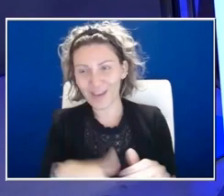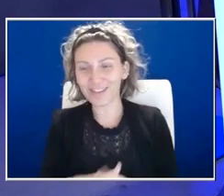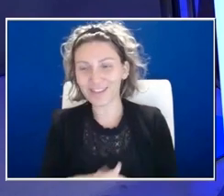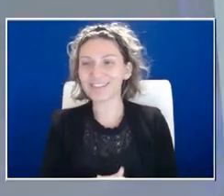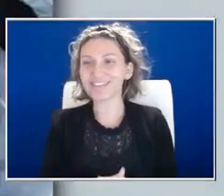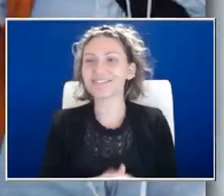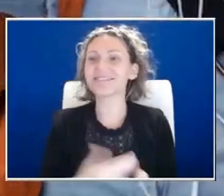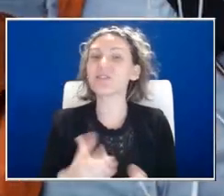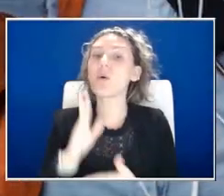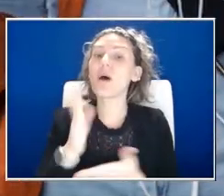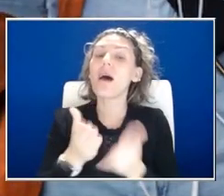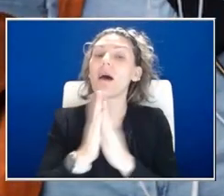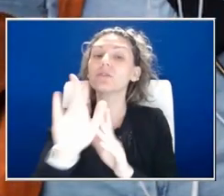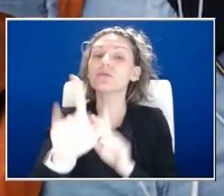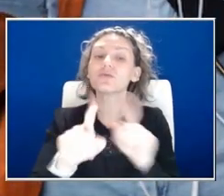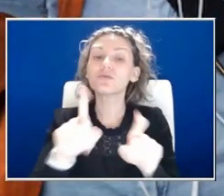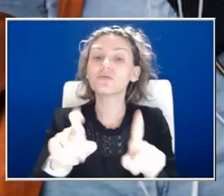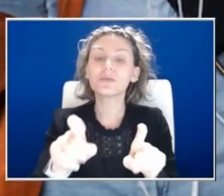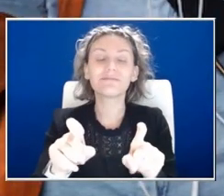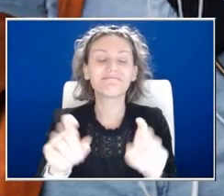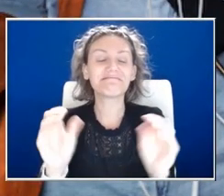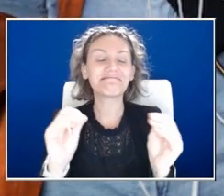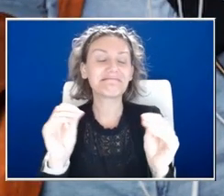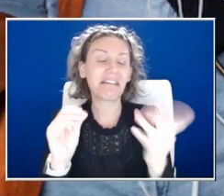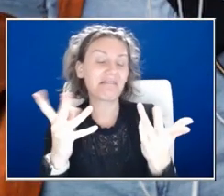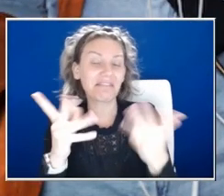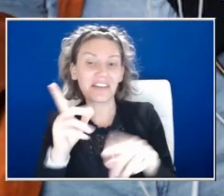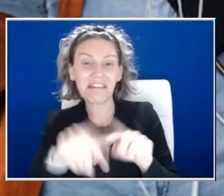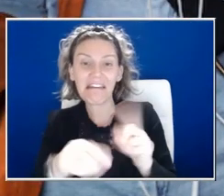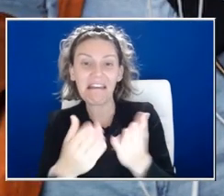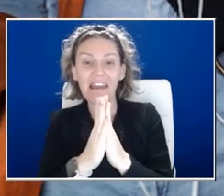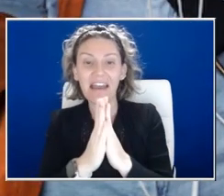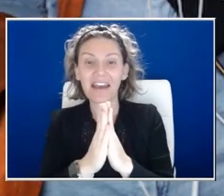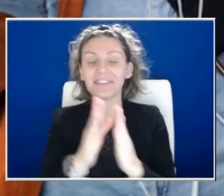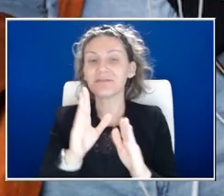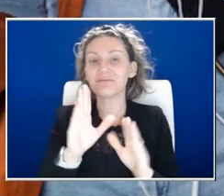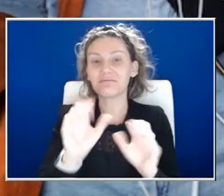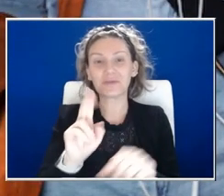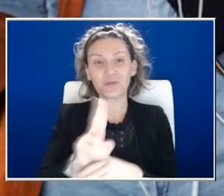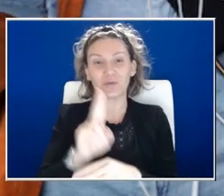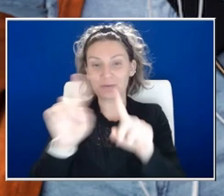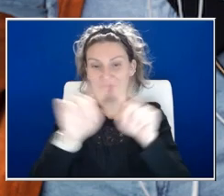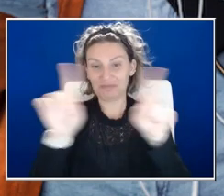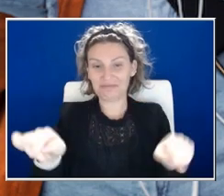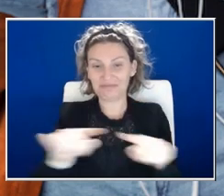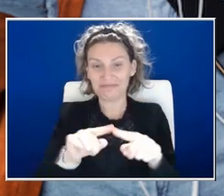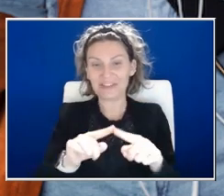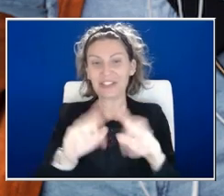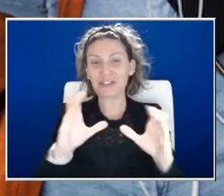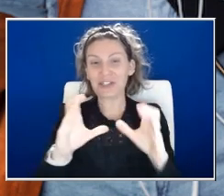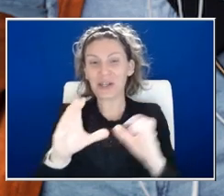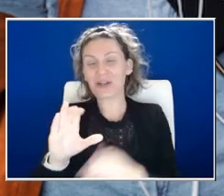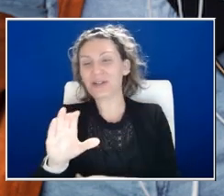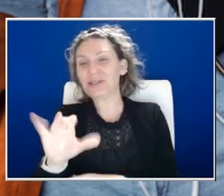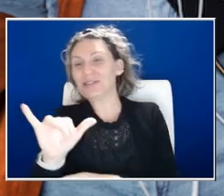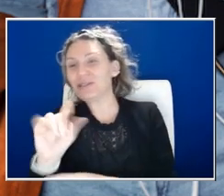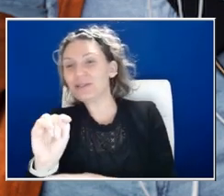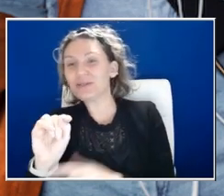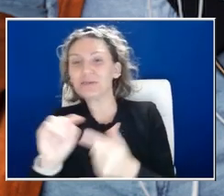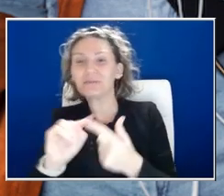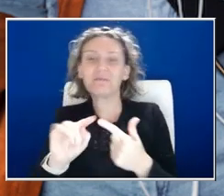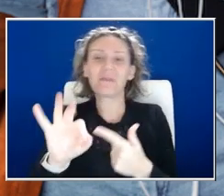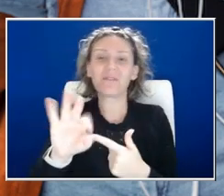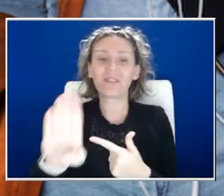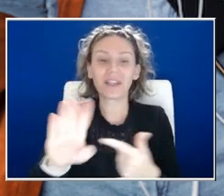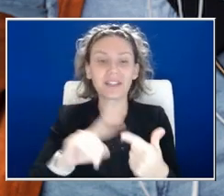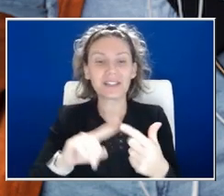questions. Nothing's off limits. Get them in, use chat, or you can use the chat on YouTube and Facebook. You can tweet us, of course, or email the Medical News Network. The information